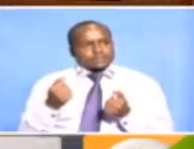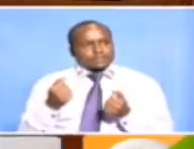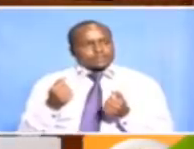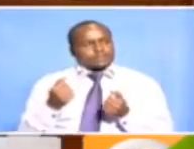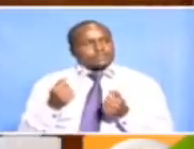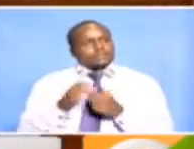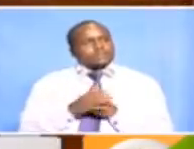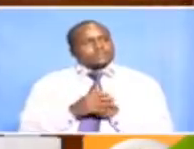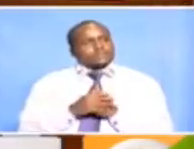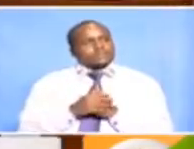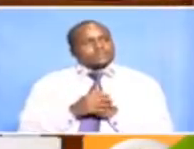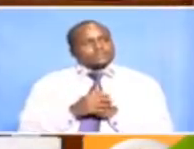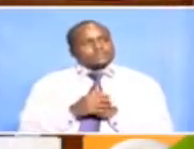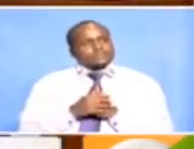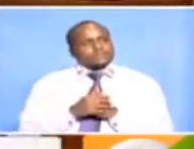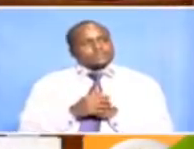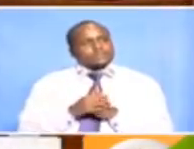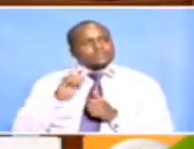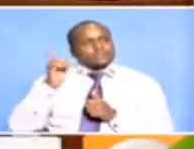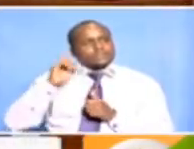Yes. Nairobi is very liquid.